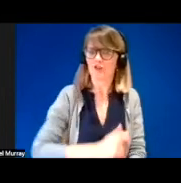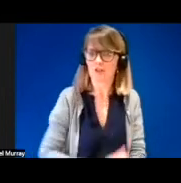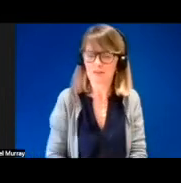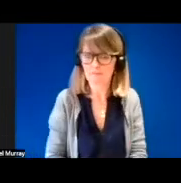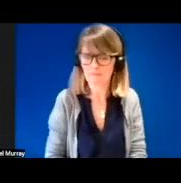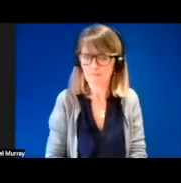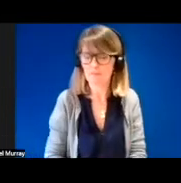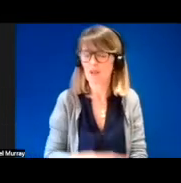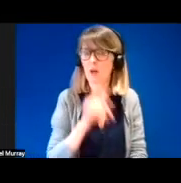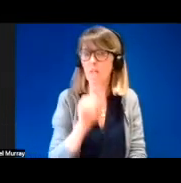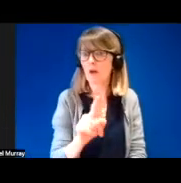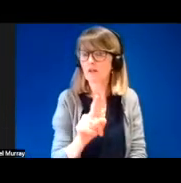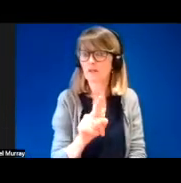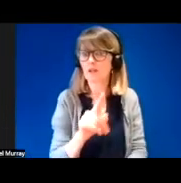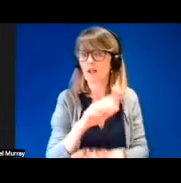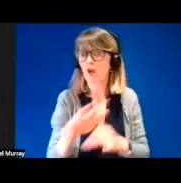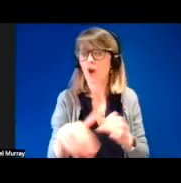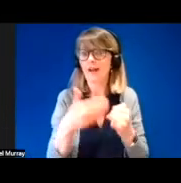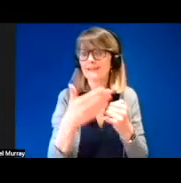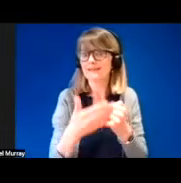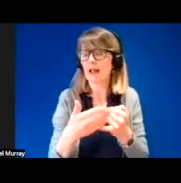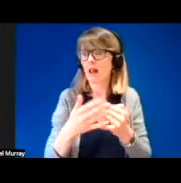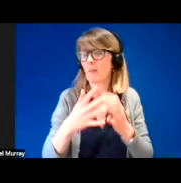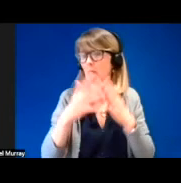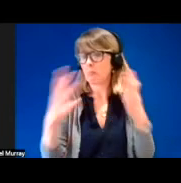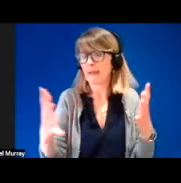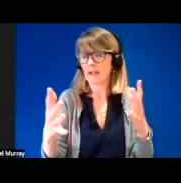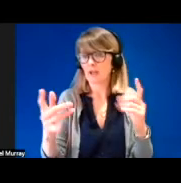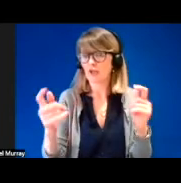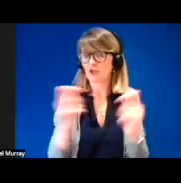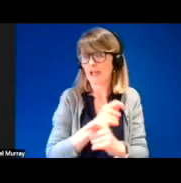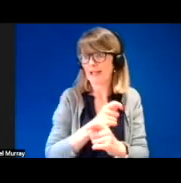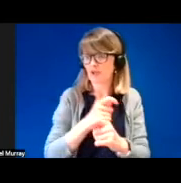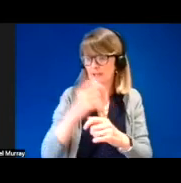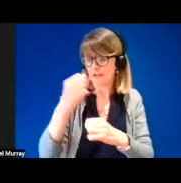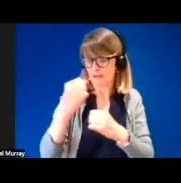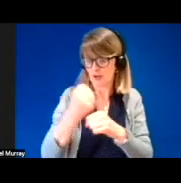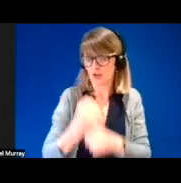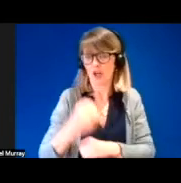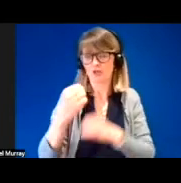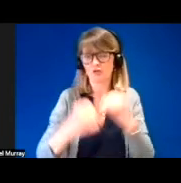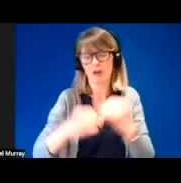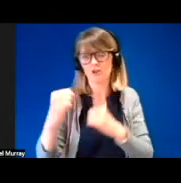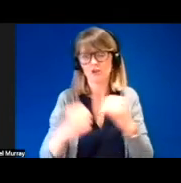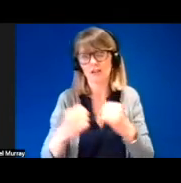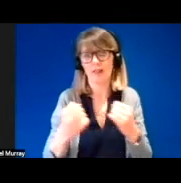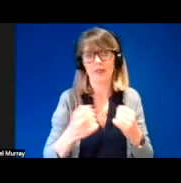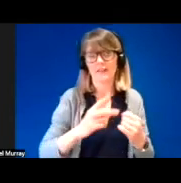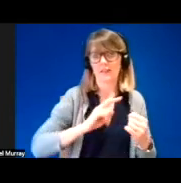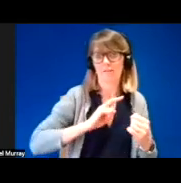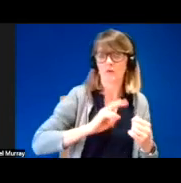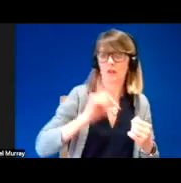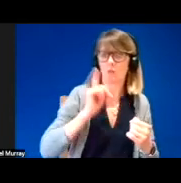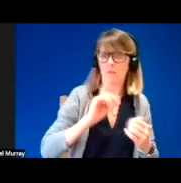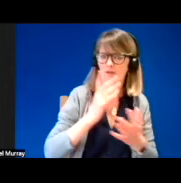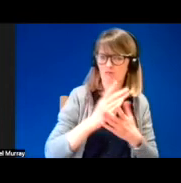However, it wasn't until there were significant changes in church structures that the voice of women could really be heard